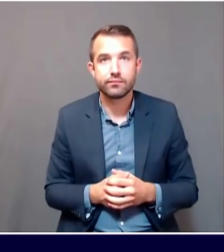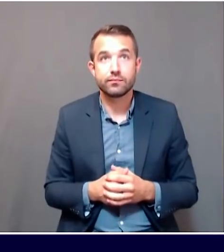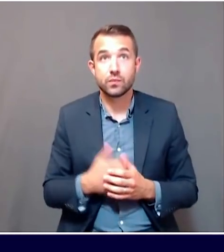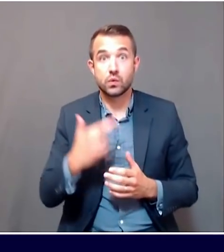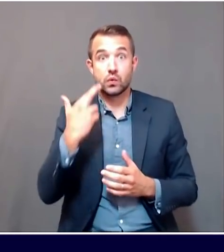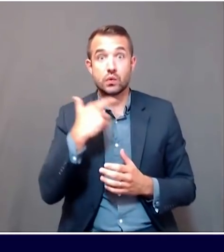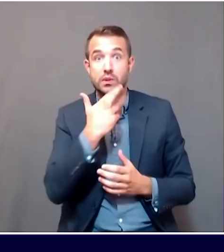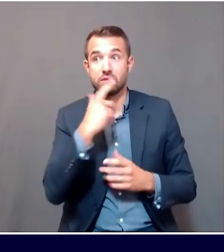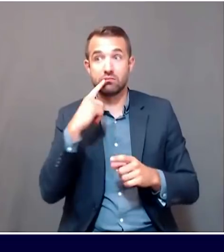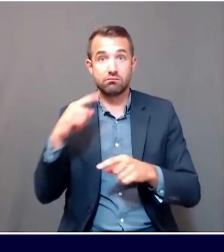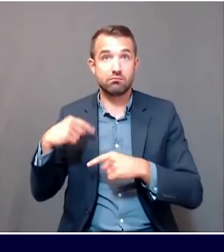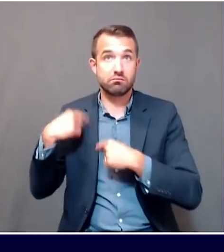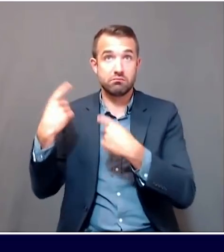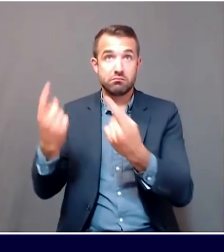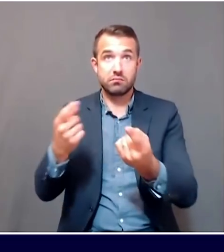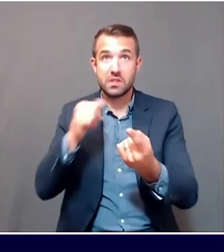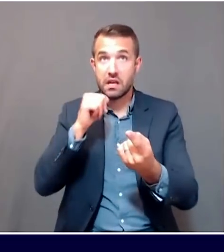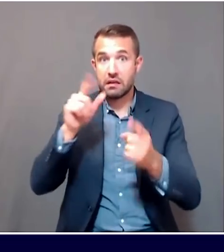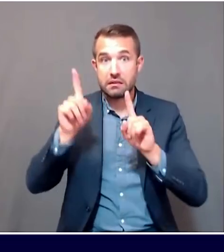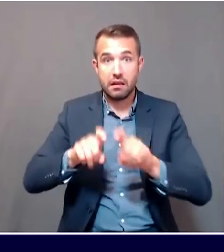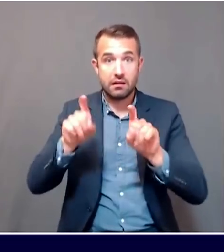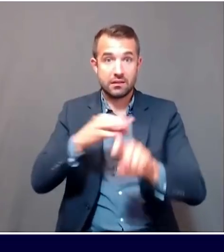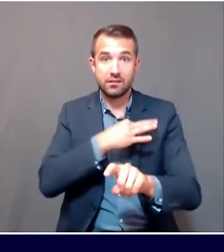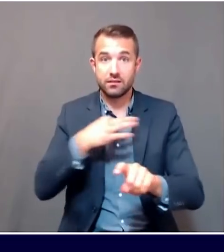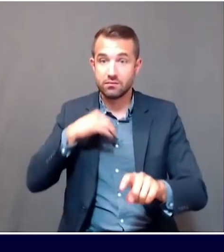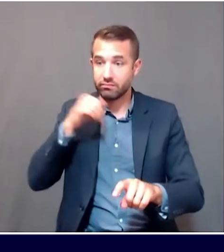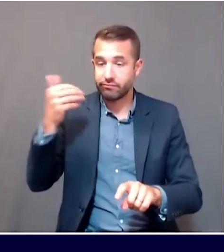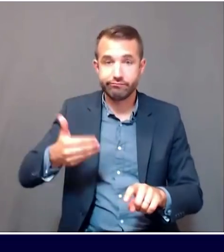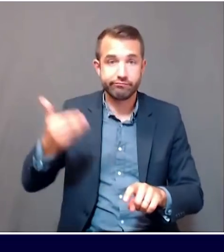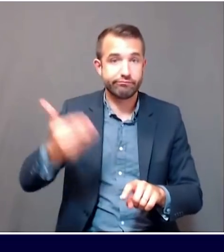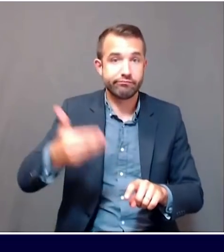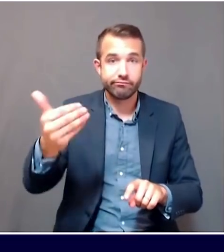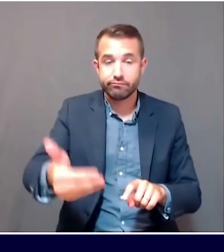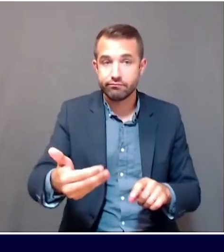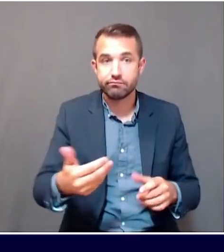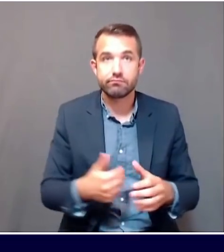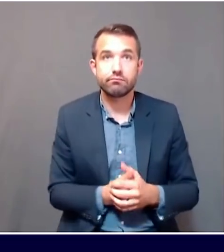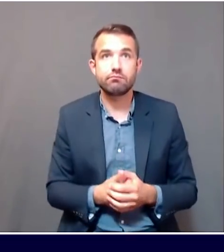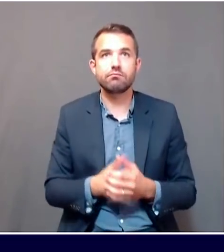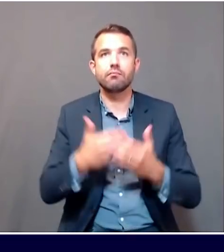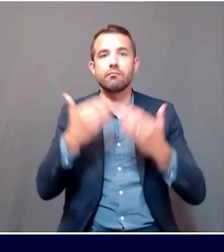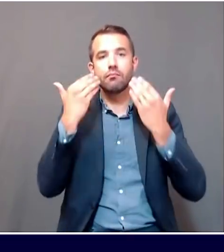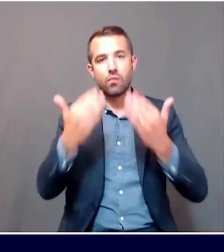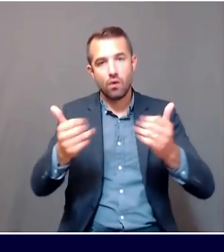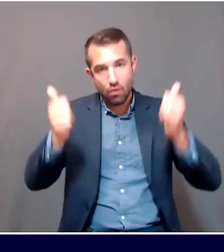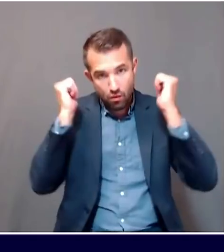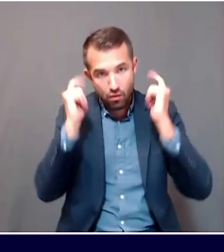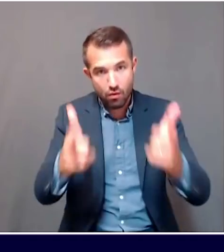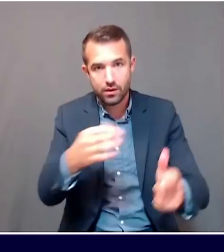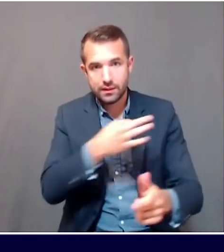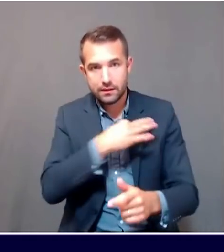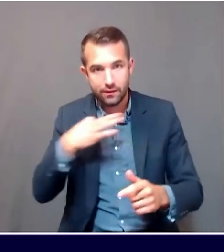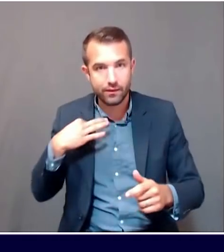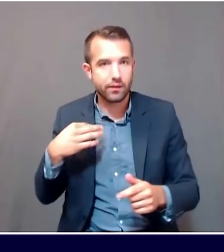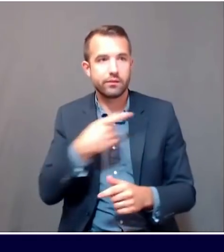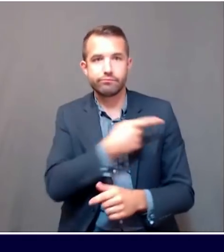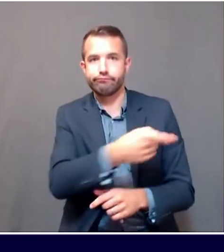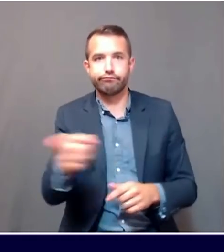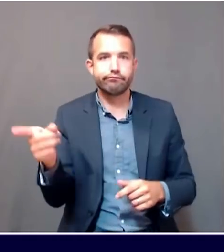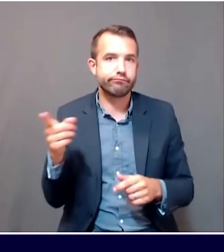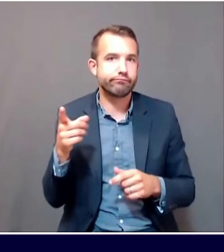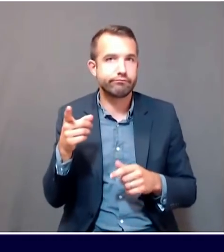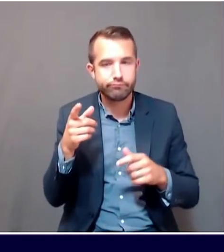of the staff, it may need to undertake testing of all the staff, which again may necessitate closure. Those